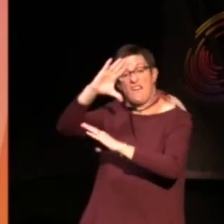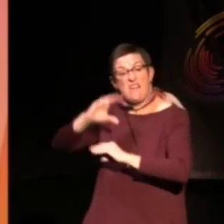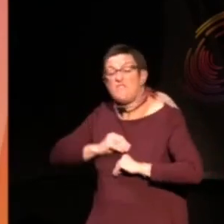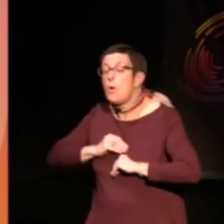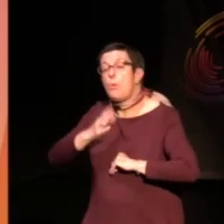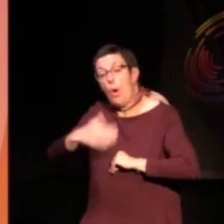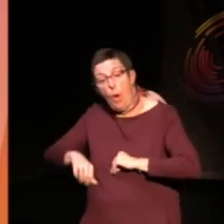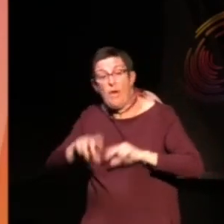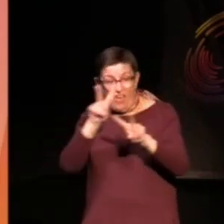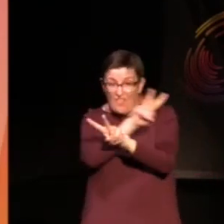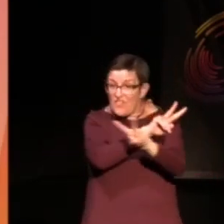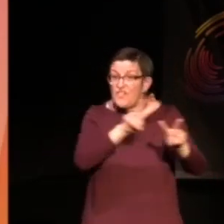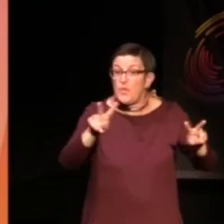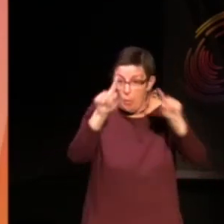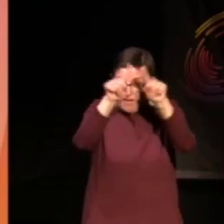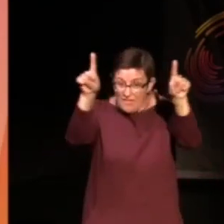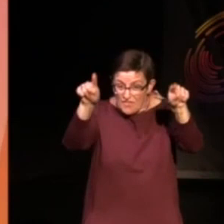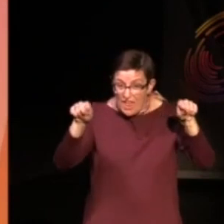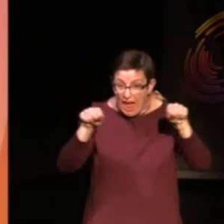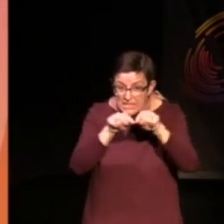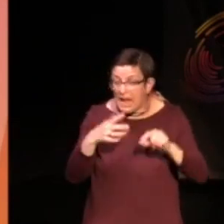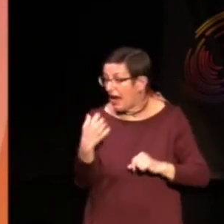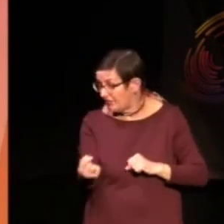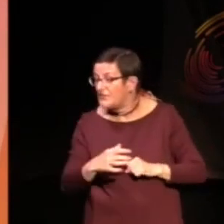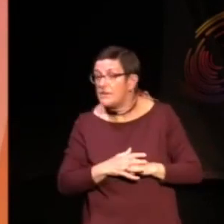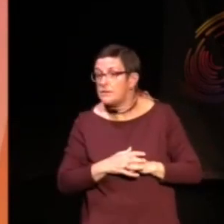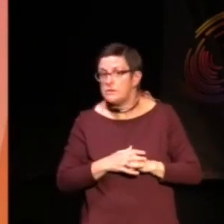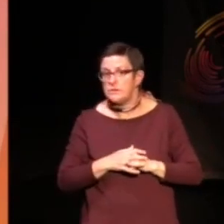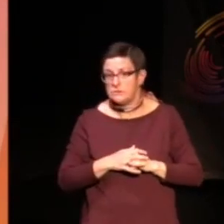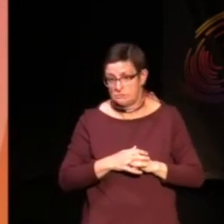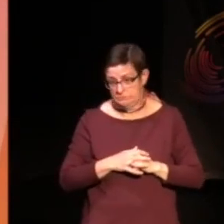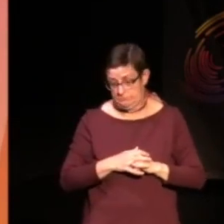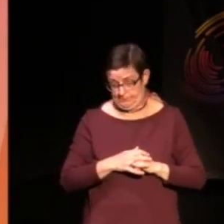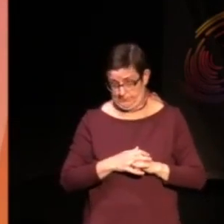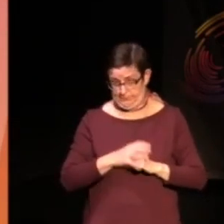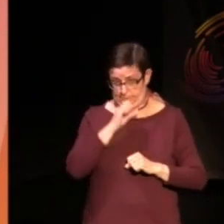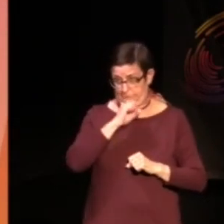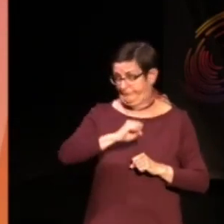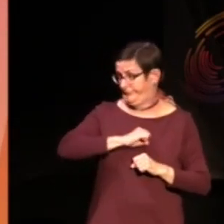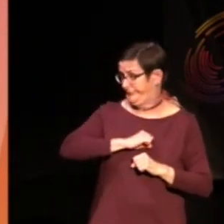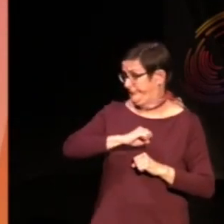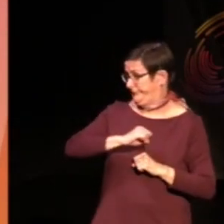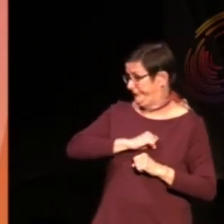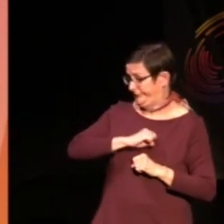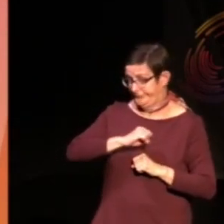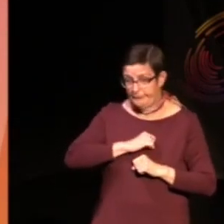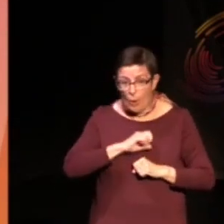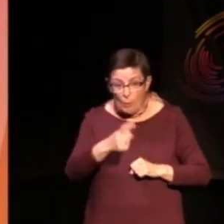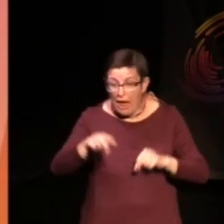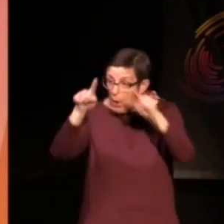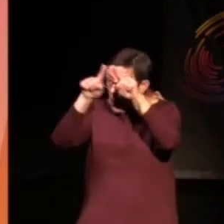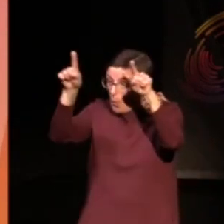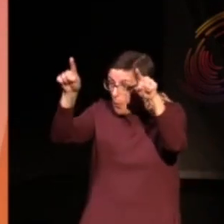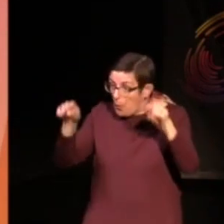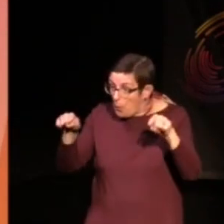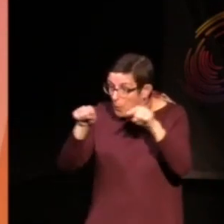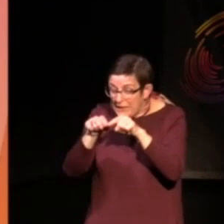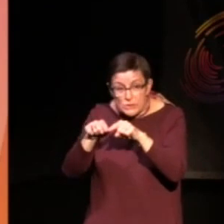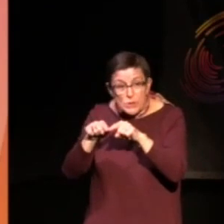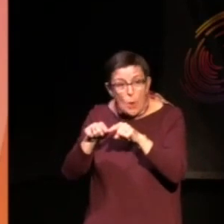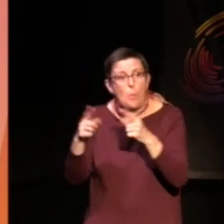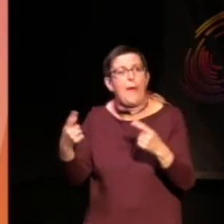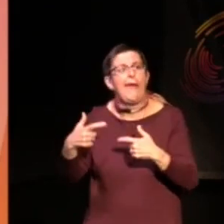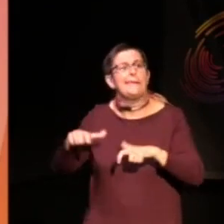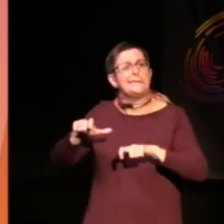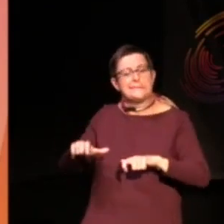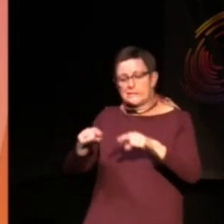me. If you placed a stool under one corner of the only window in the sitting room, which was also my study and